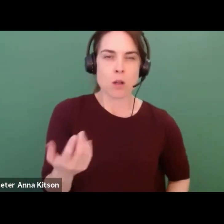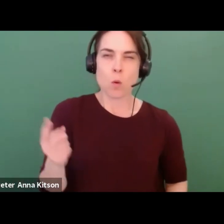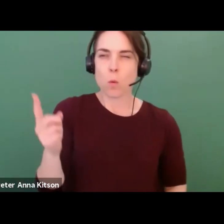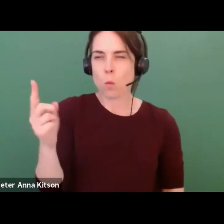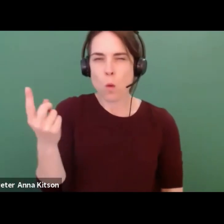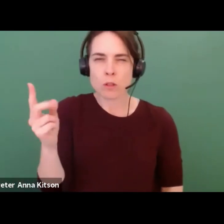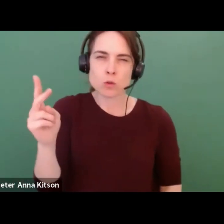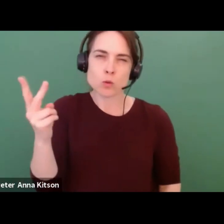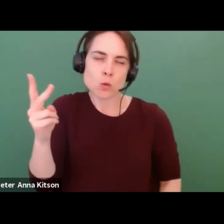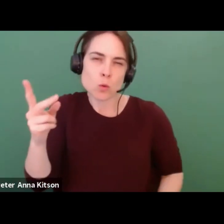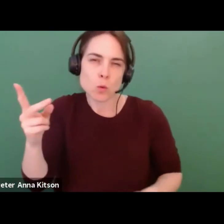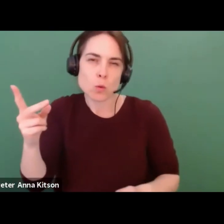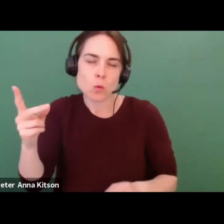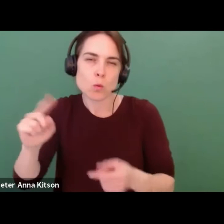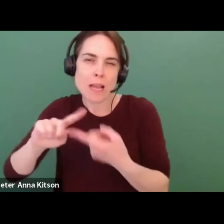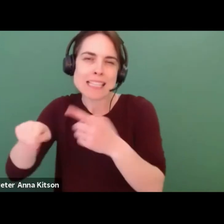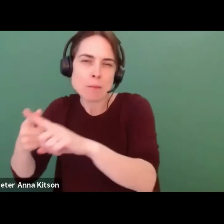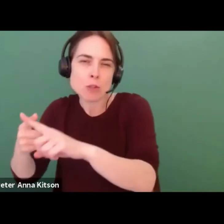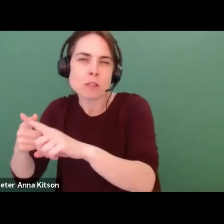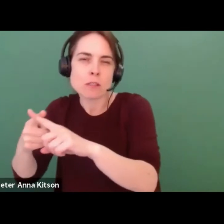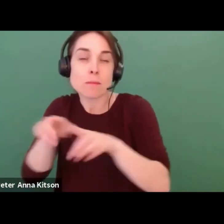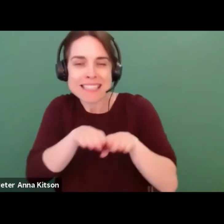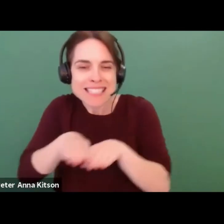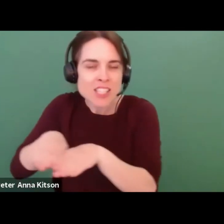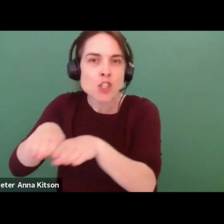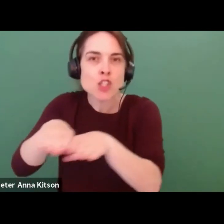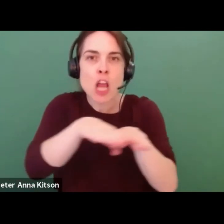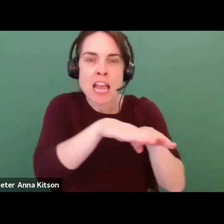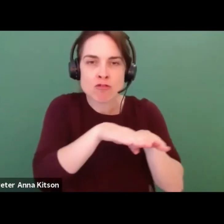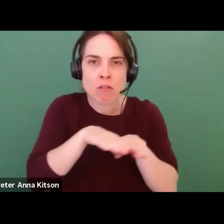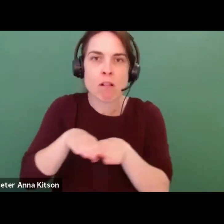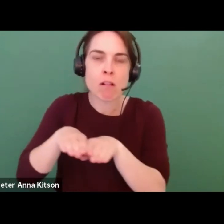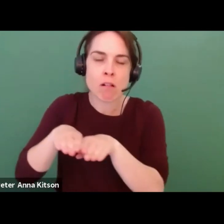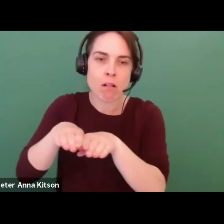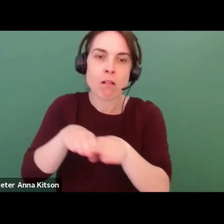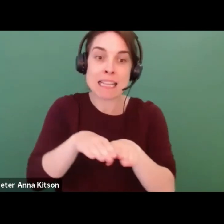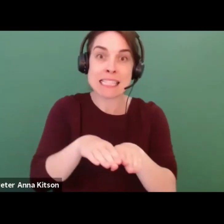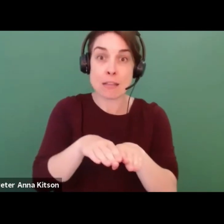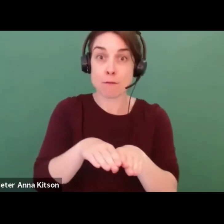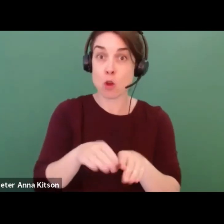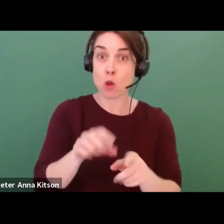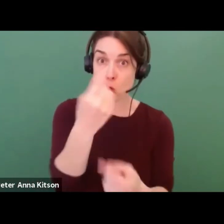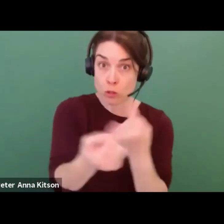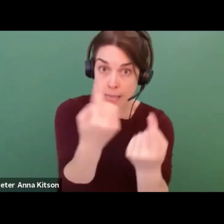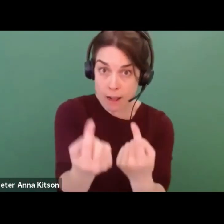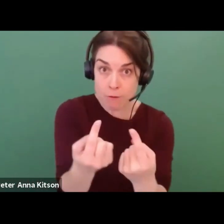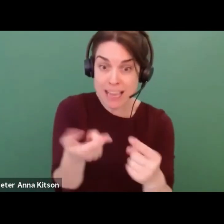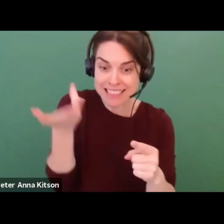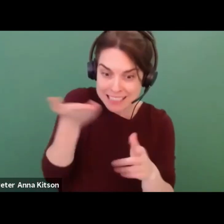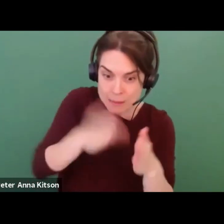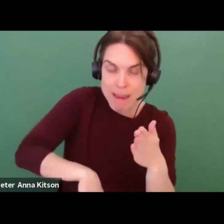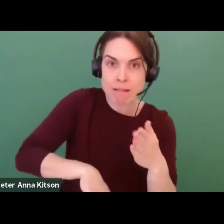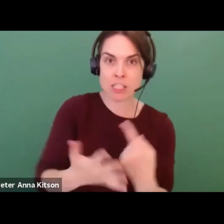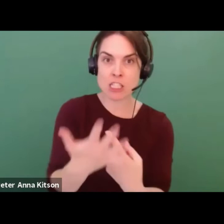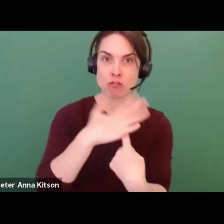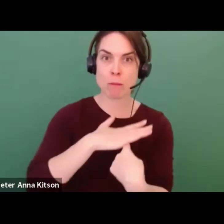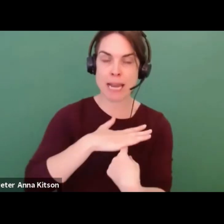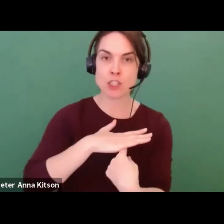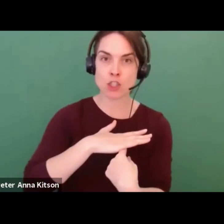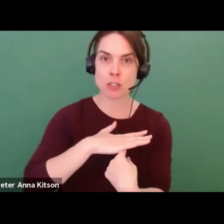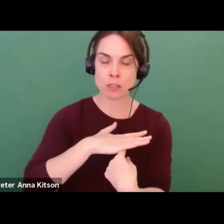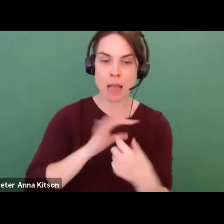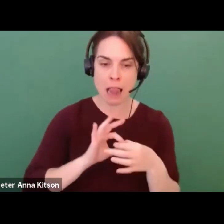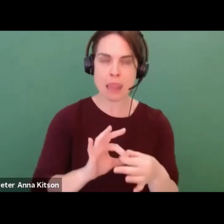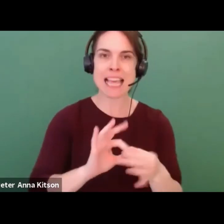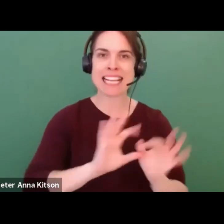exceptions to that, but the general case is that if you've experienced discrimination in some form of service provision, then it is